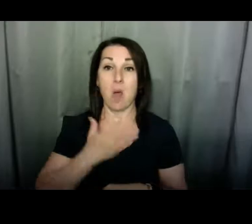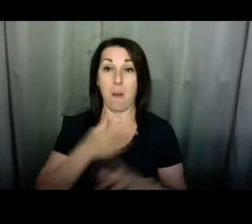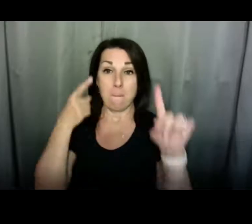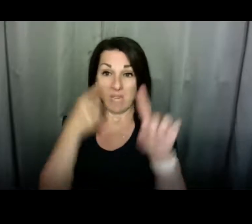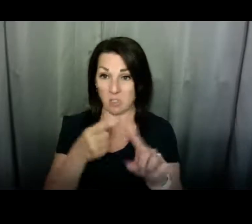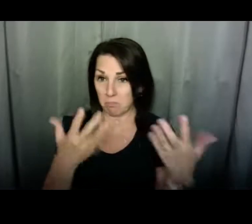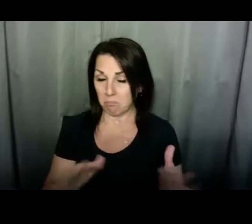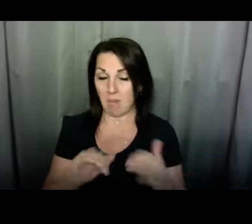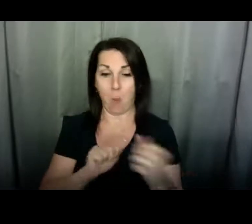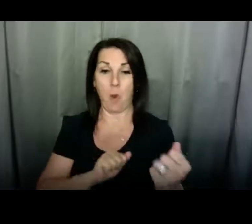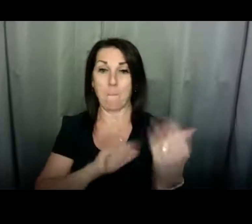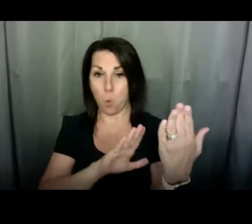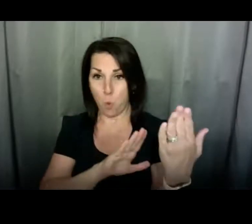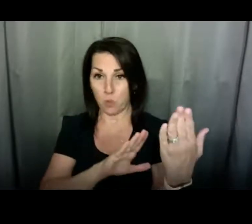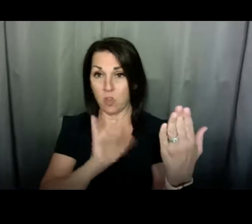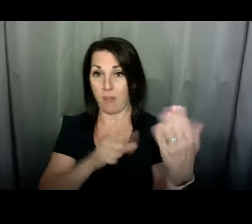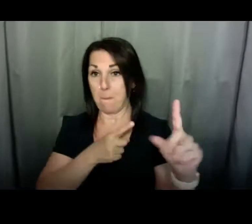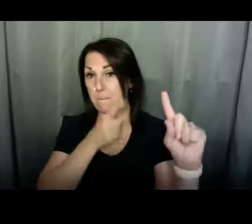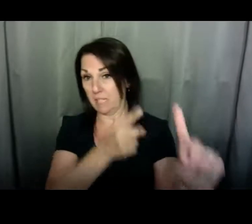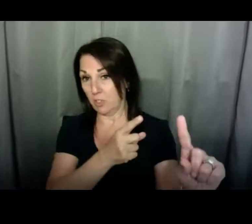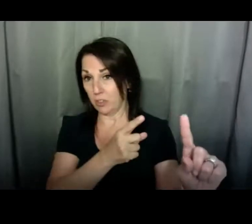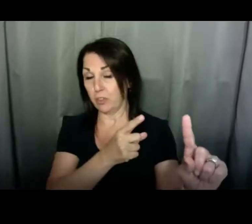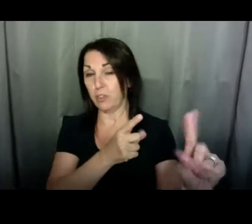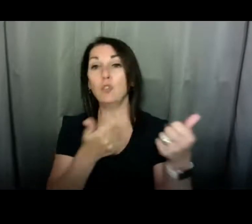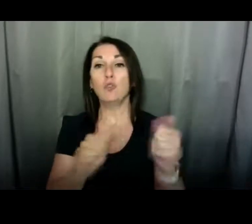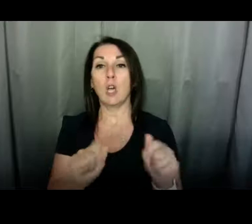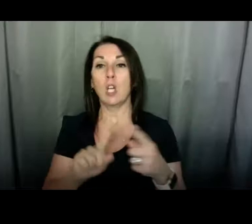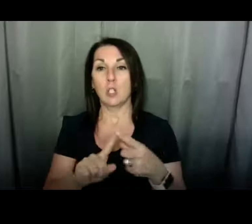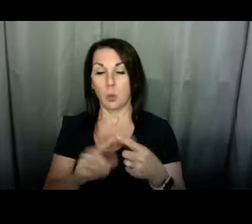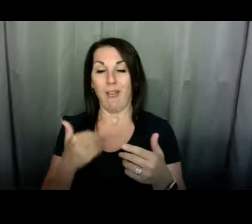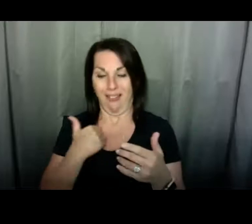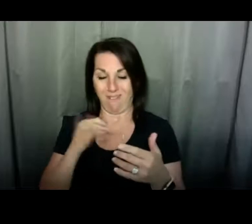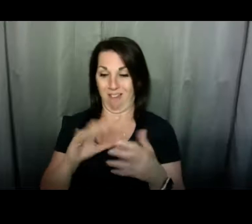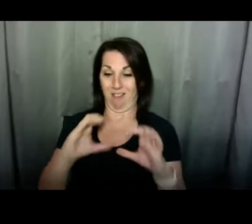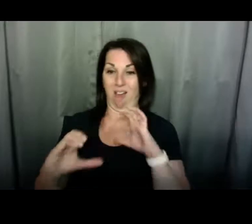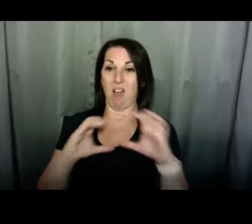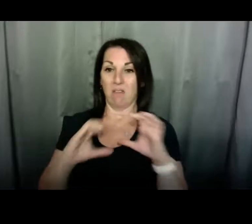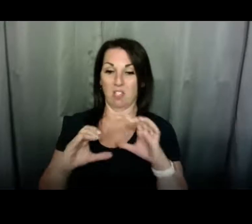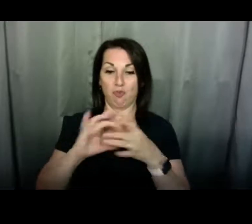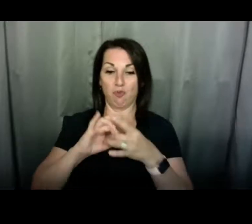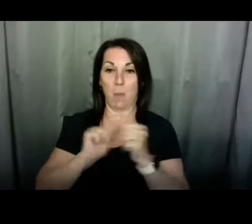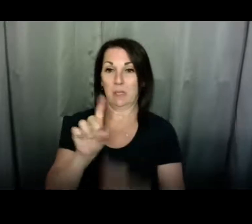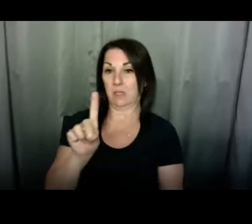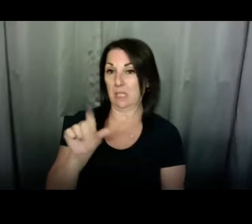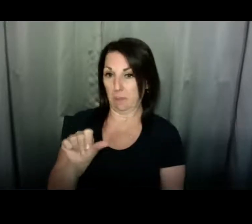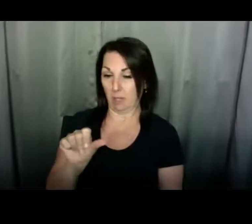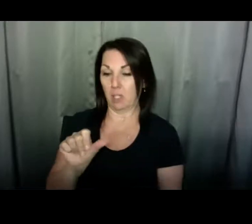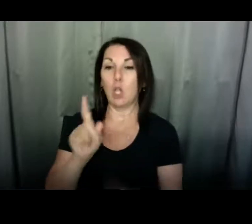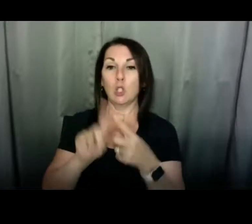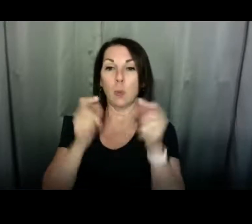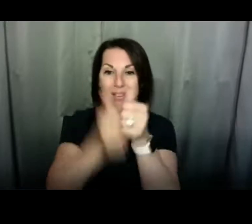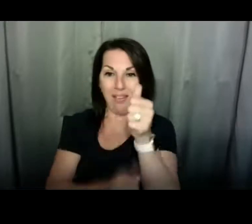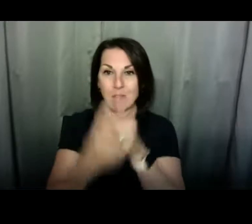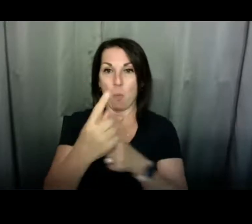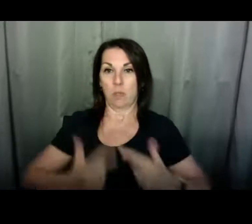that we approached that mission was to try and bring the conversation around disability into everyone's lives as